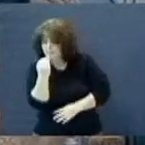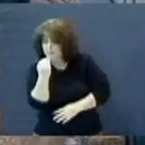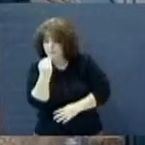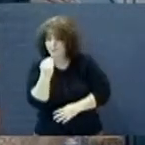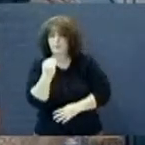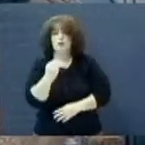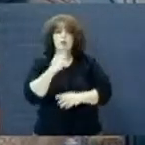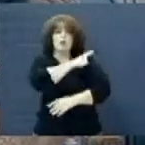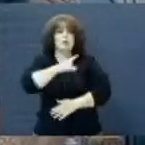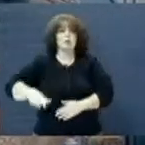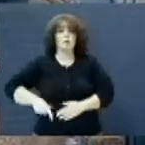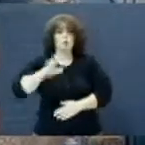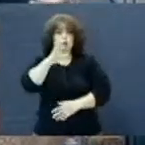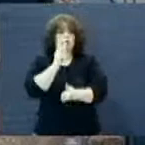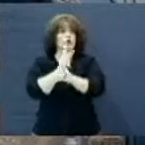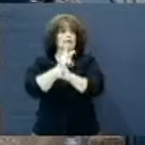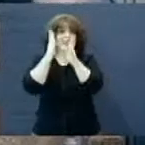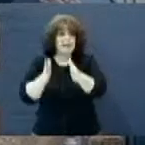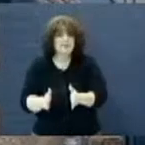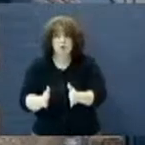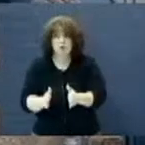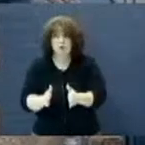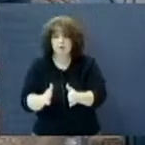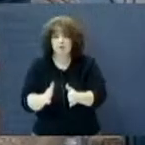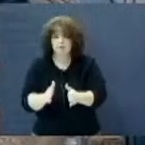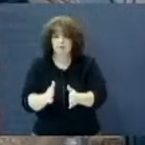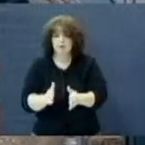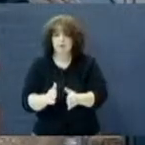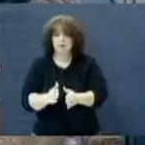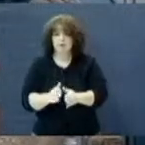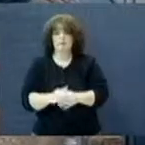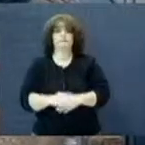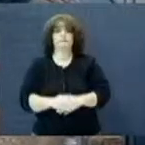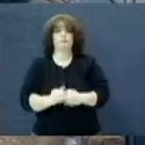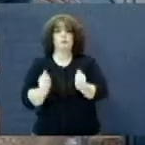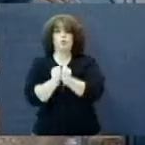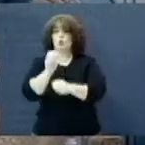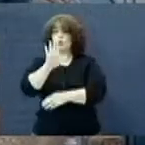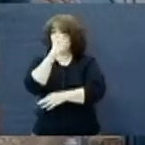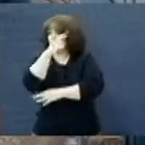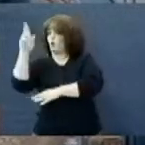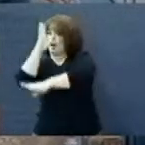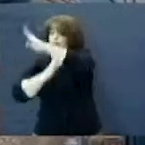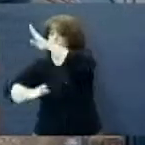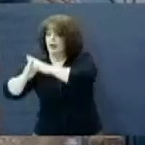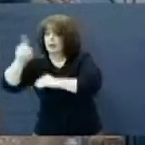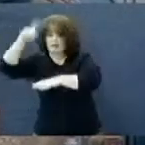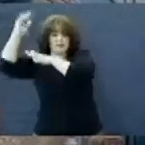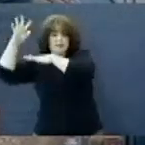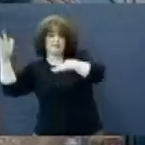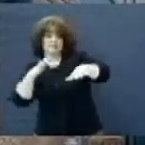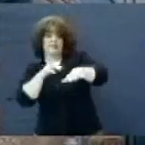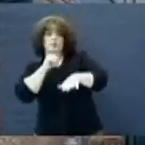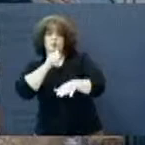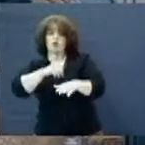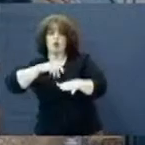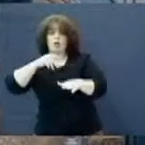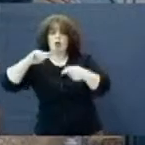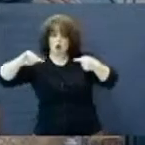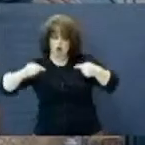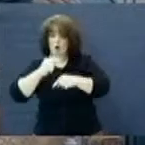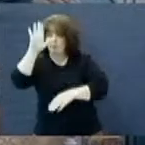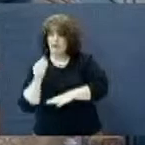keeper. The Lord is thy shade upon thy right hand. The sun shall not smite thee by